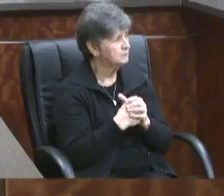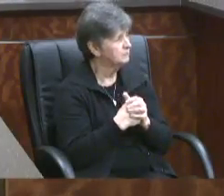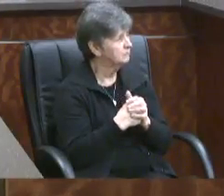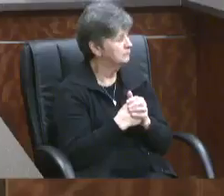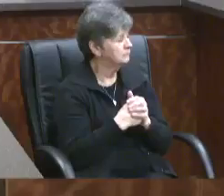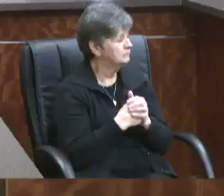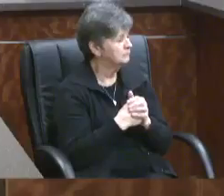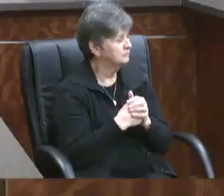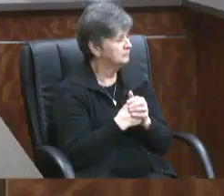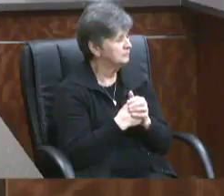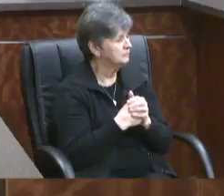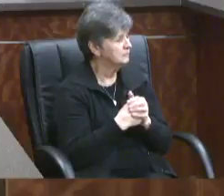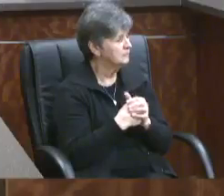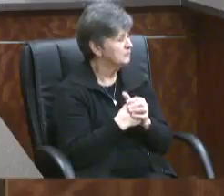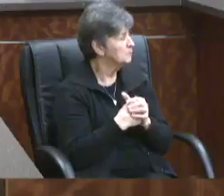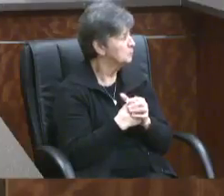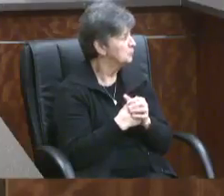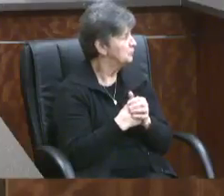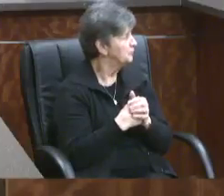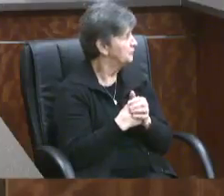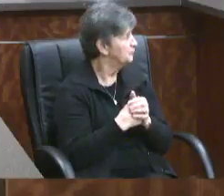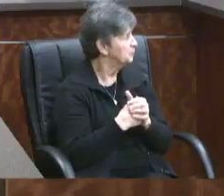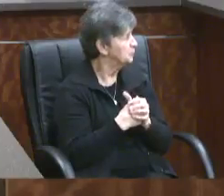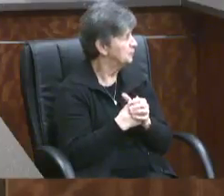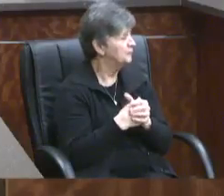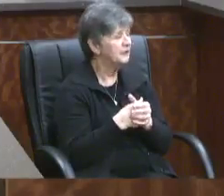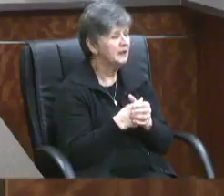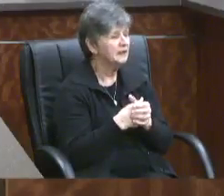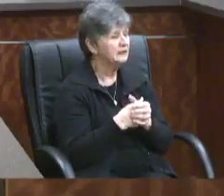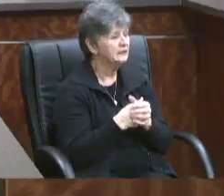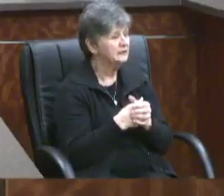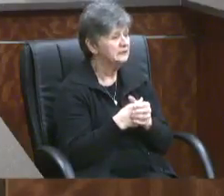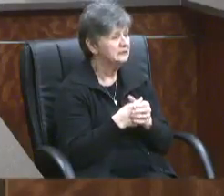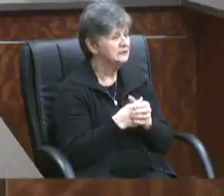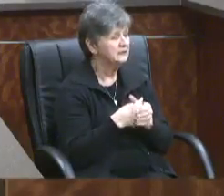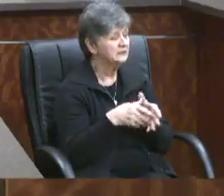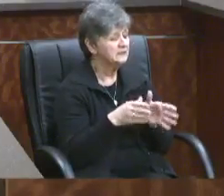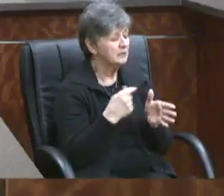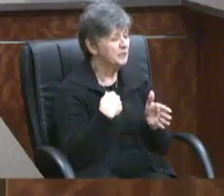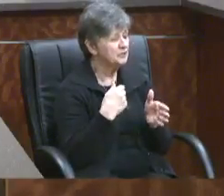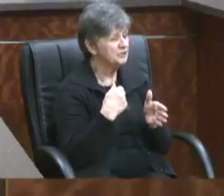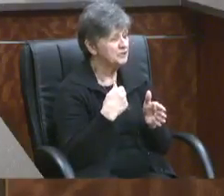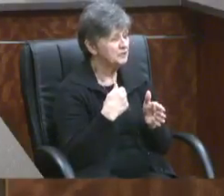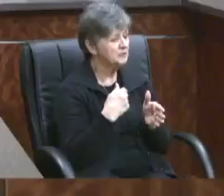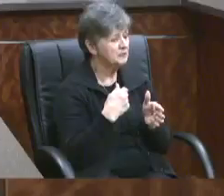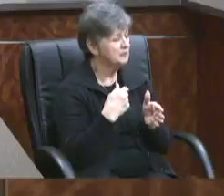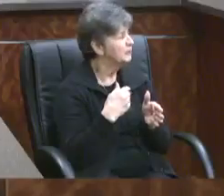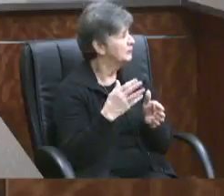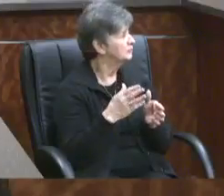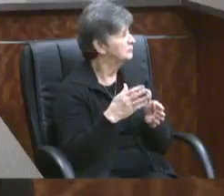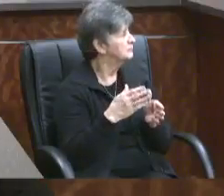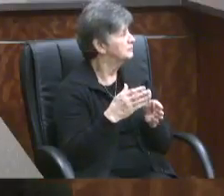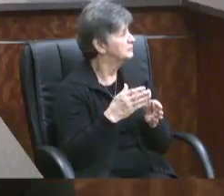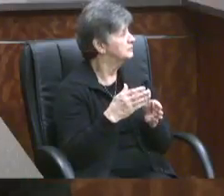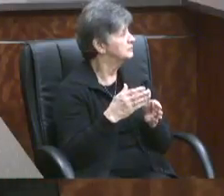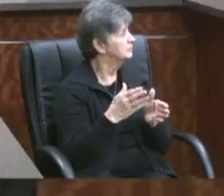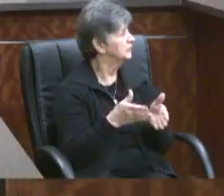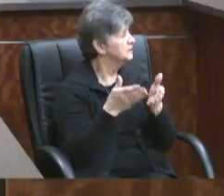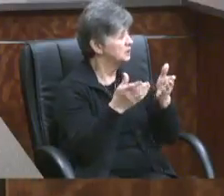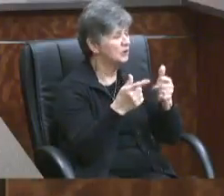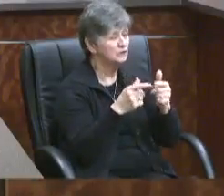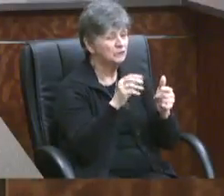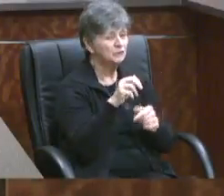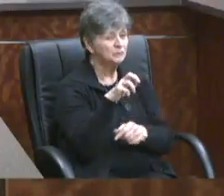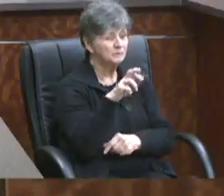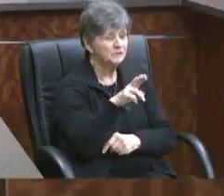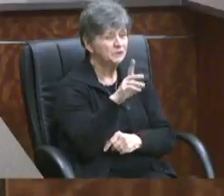me go ahead and pass this back to Mr. DeWalt for your report, Mr. DeWalt. I apologize.